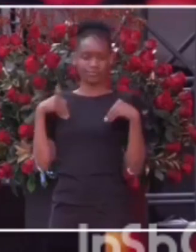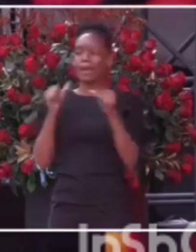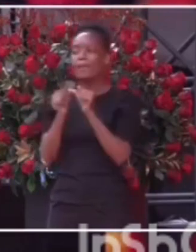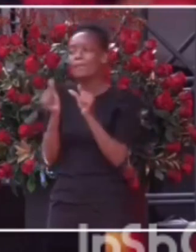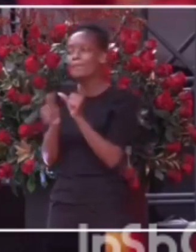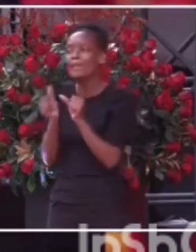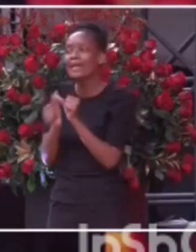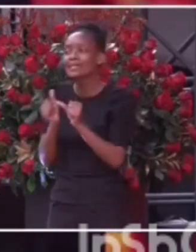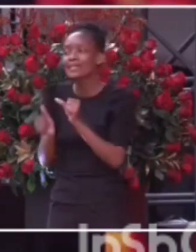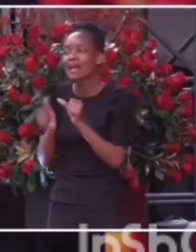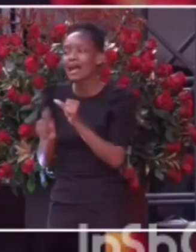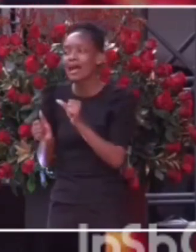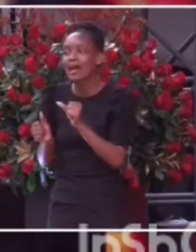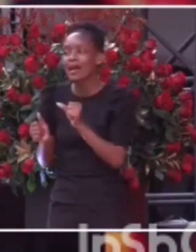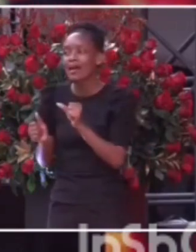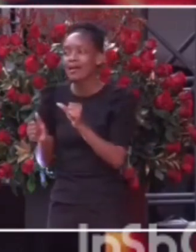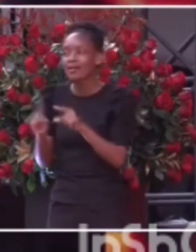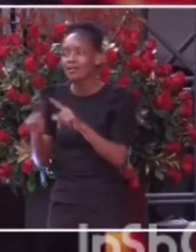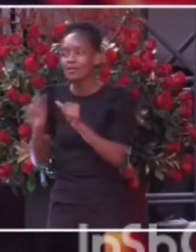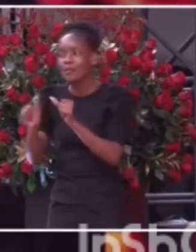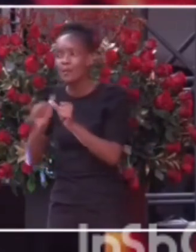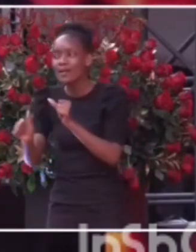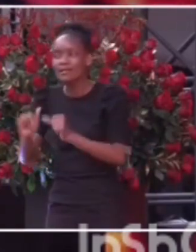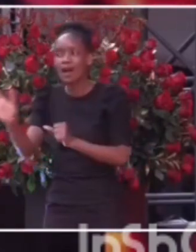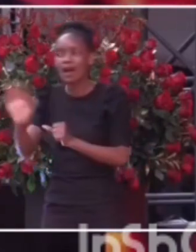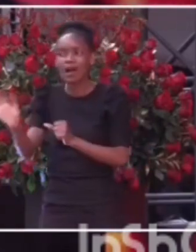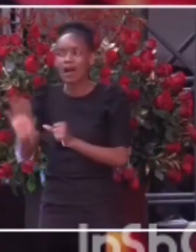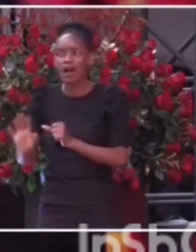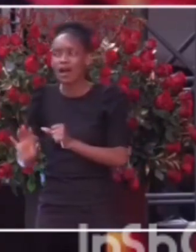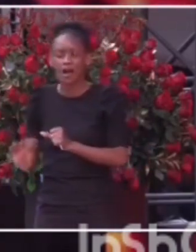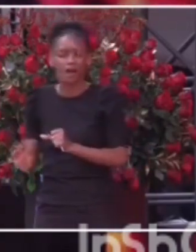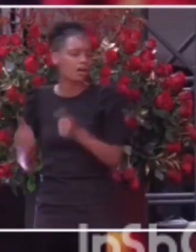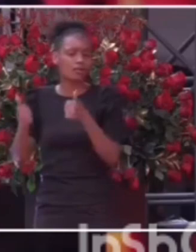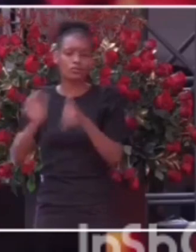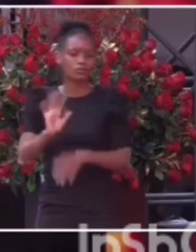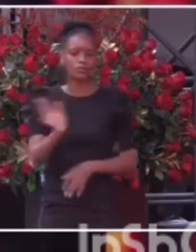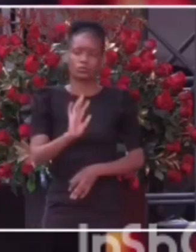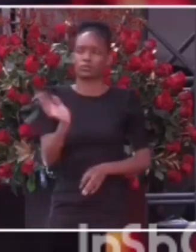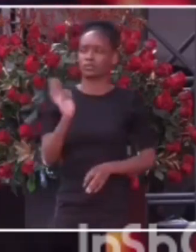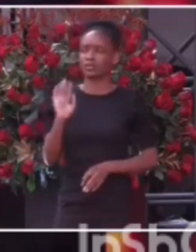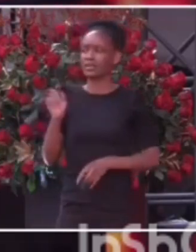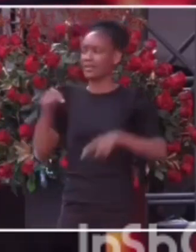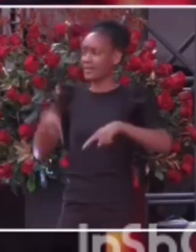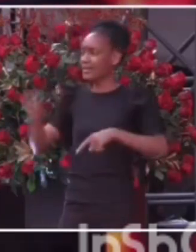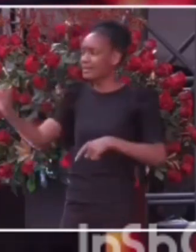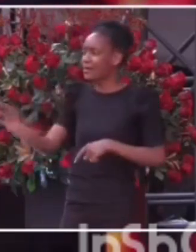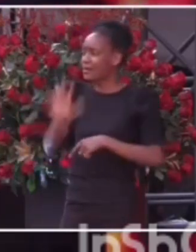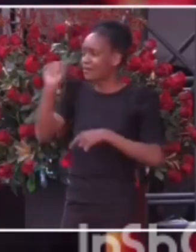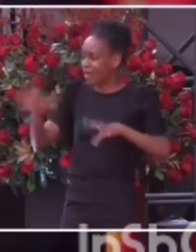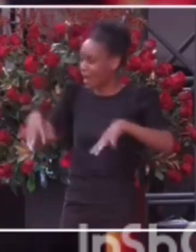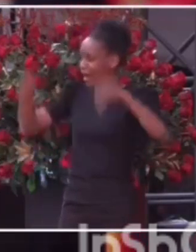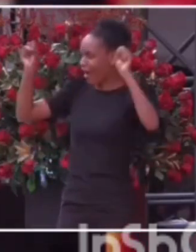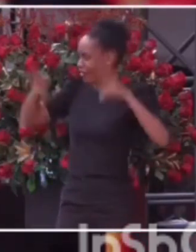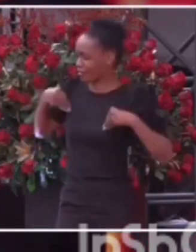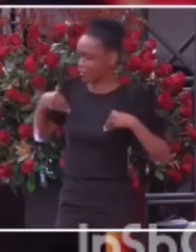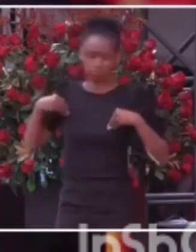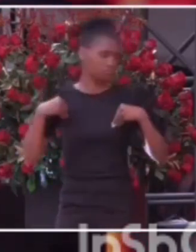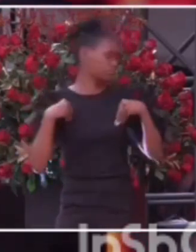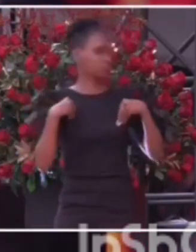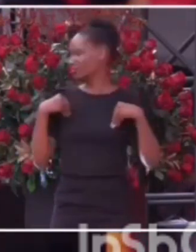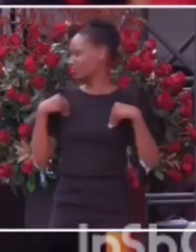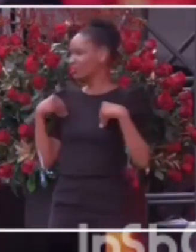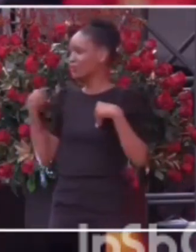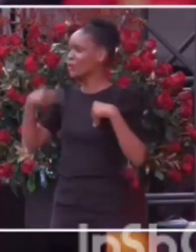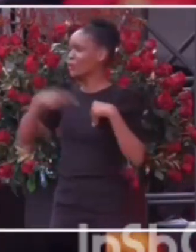That's mediocrity. We don't want load shedding in South Africa. We want a